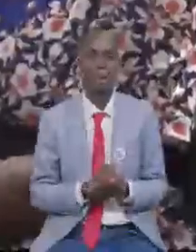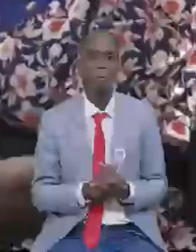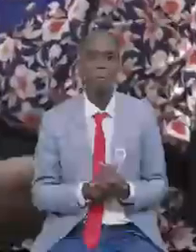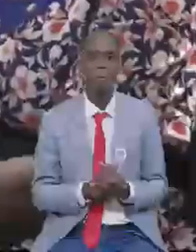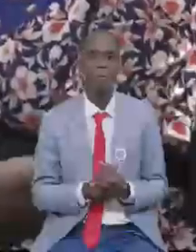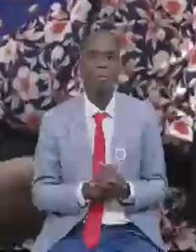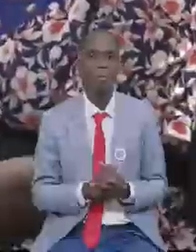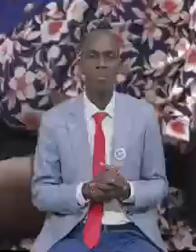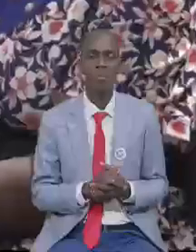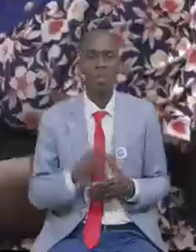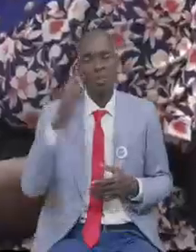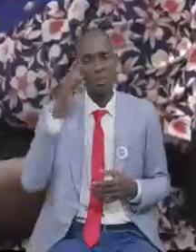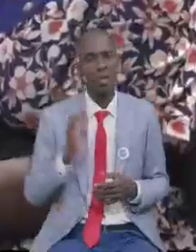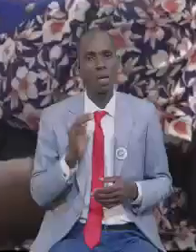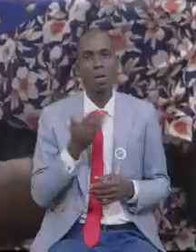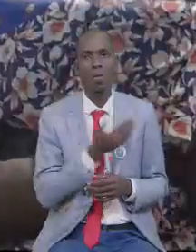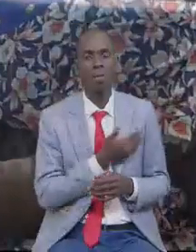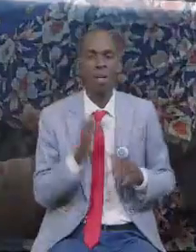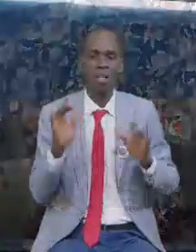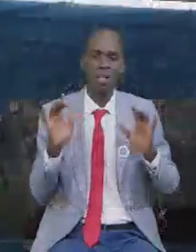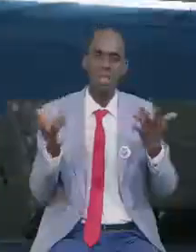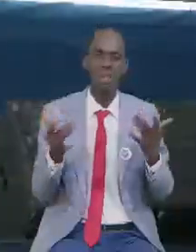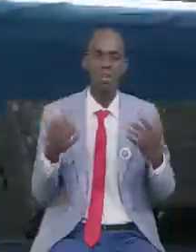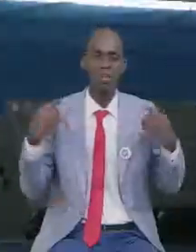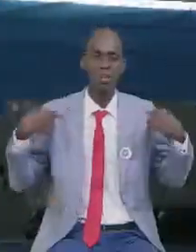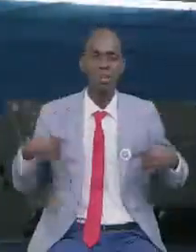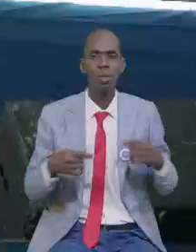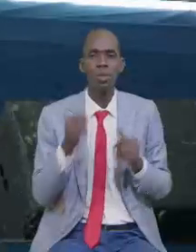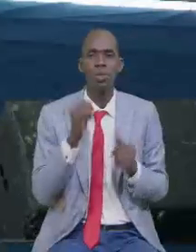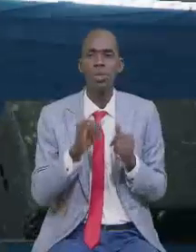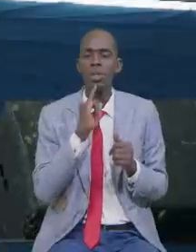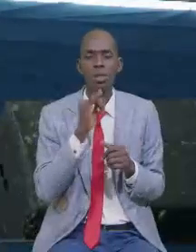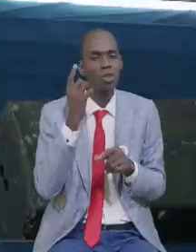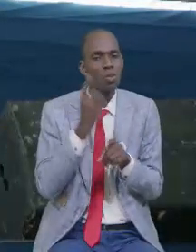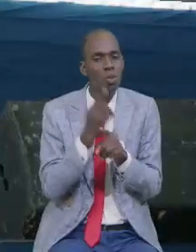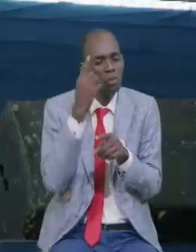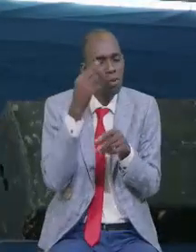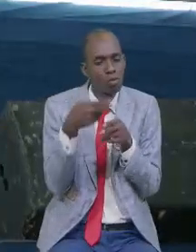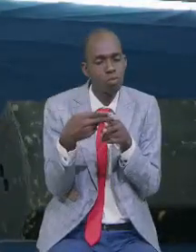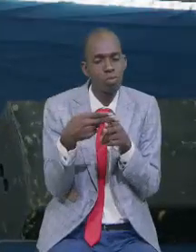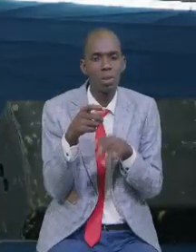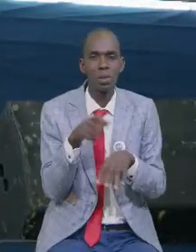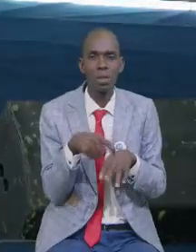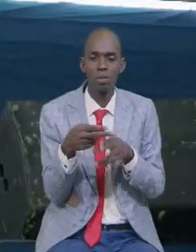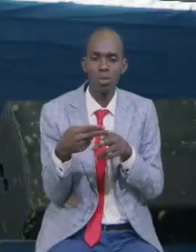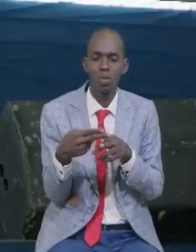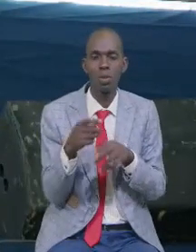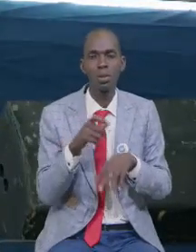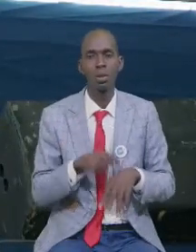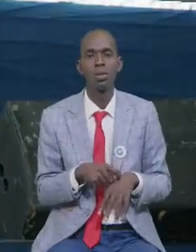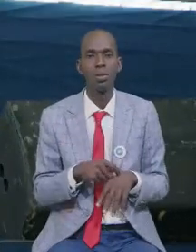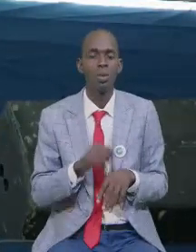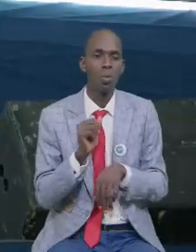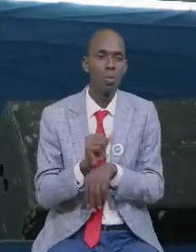light affliction, which is but for a moment. For a moment, worketh